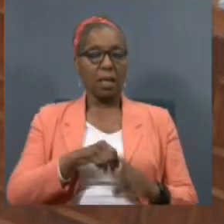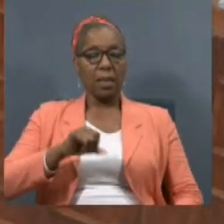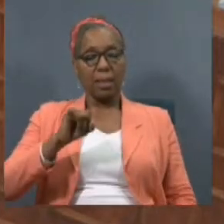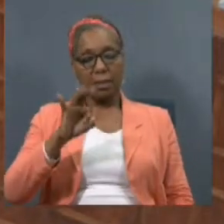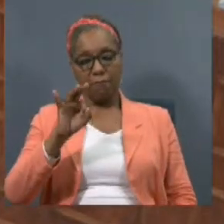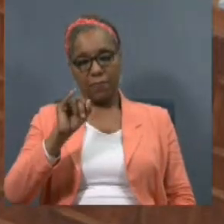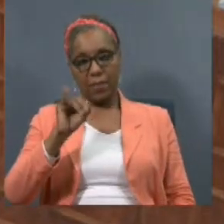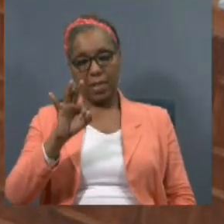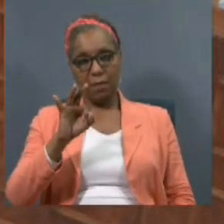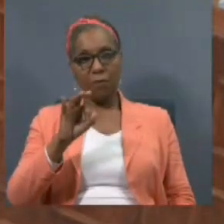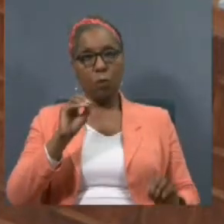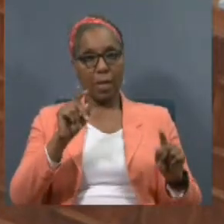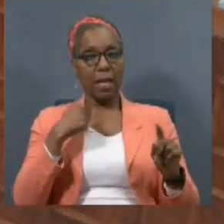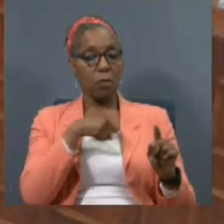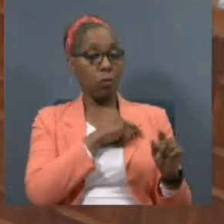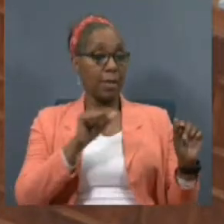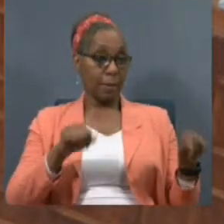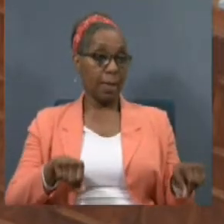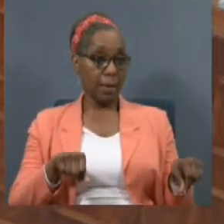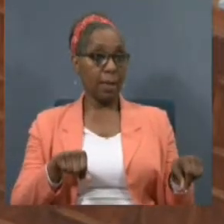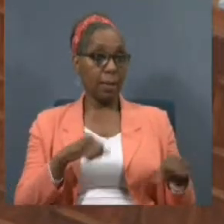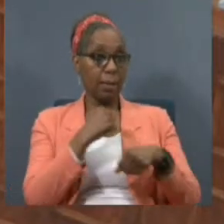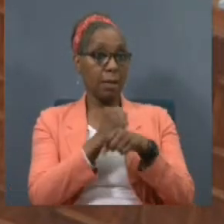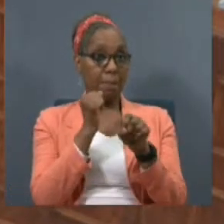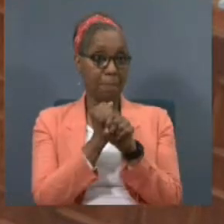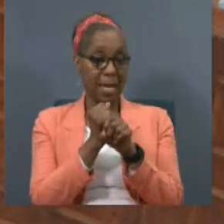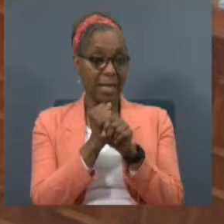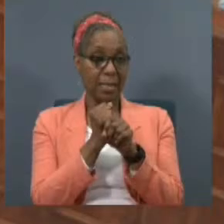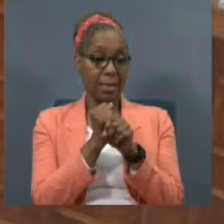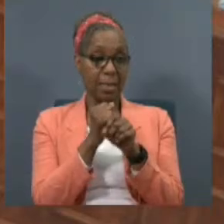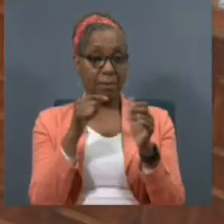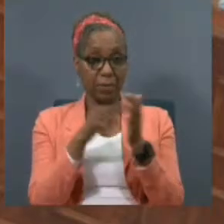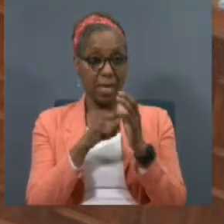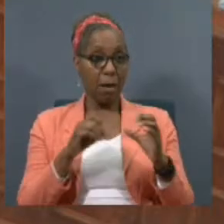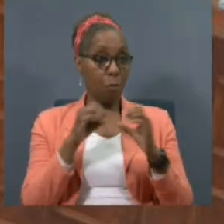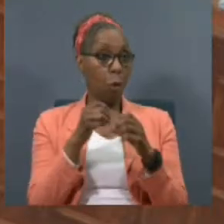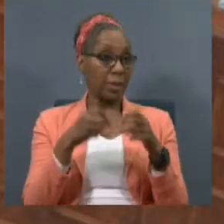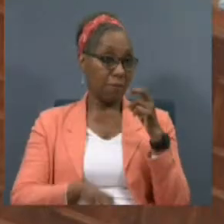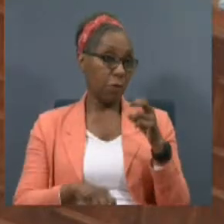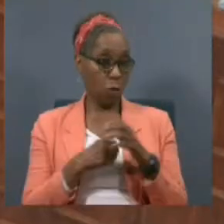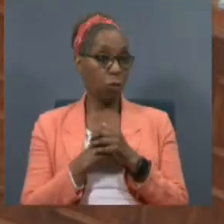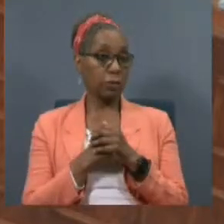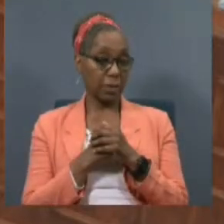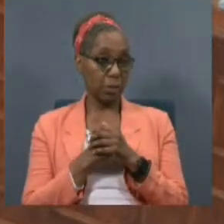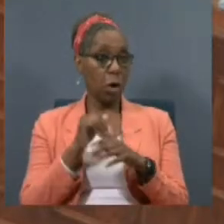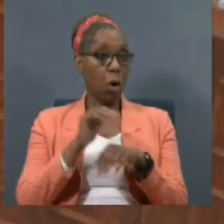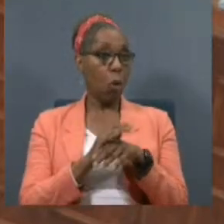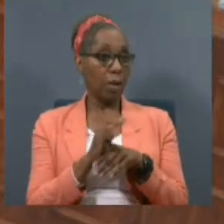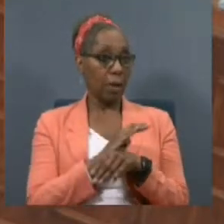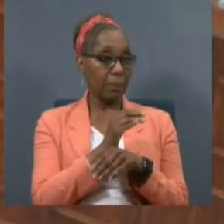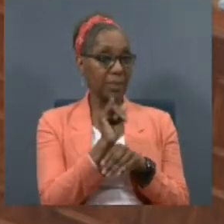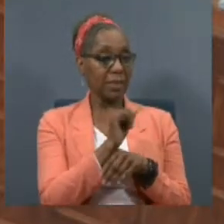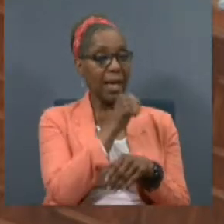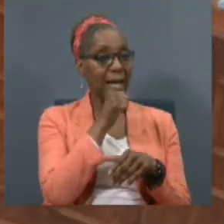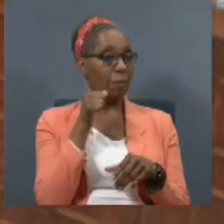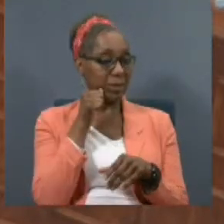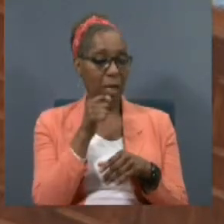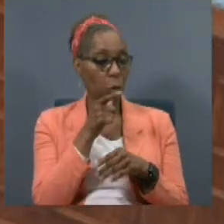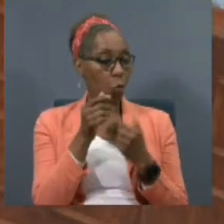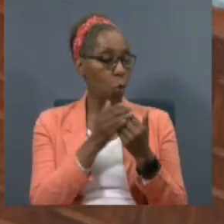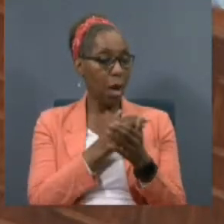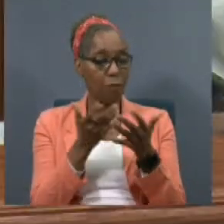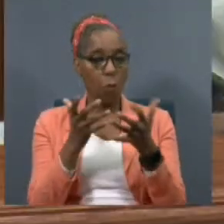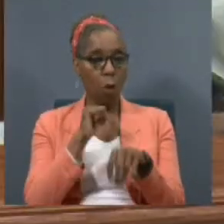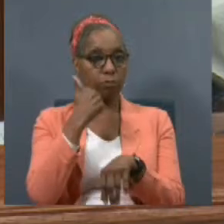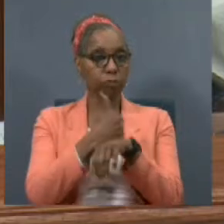If you know, we can make this more difficult on companies like Amazon or whomever else might